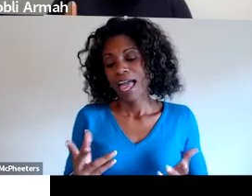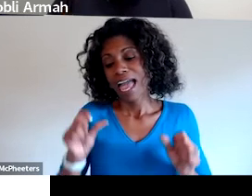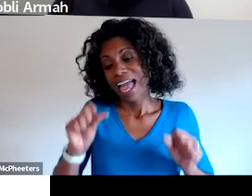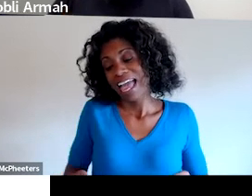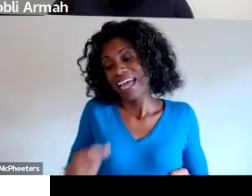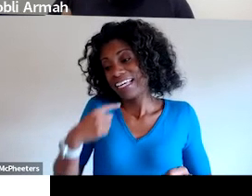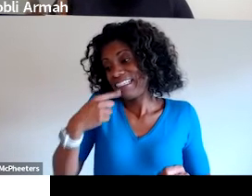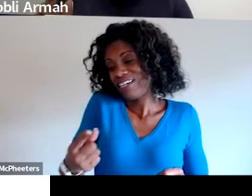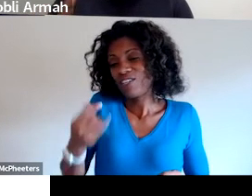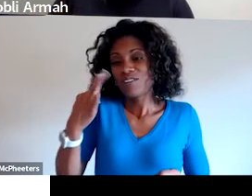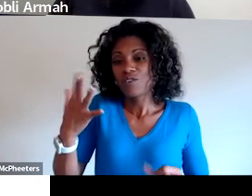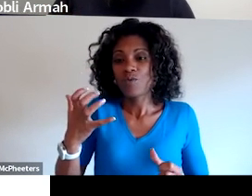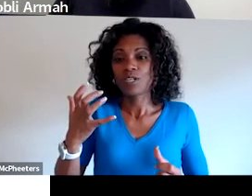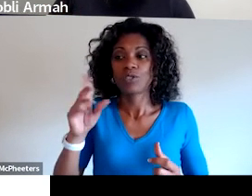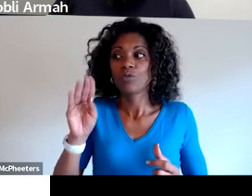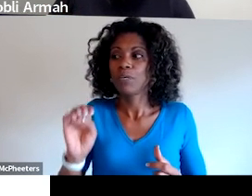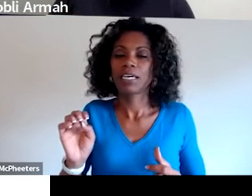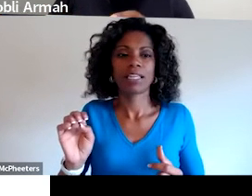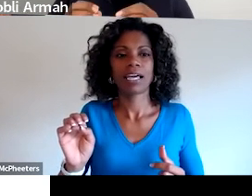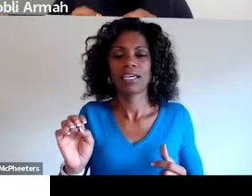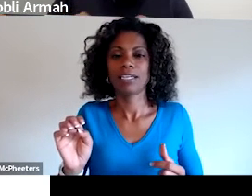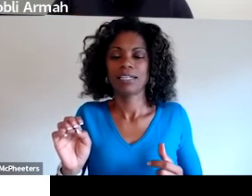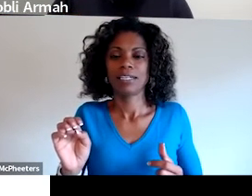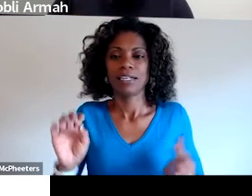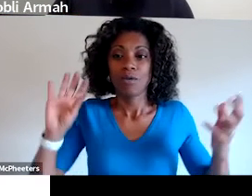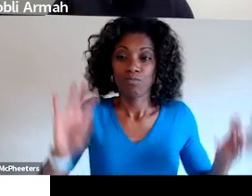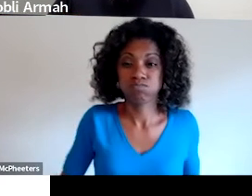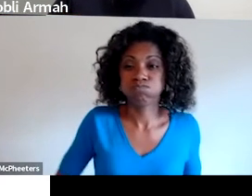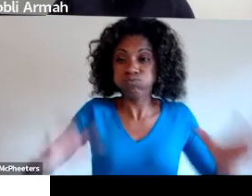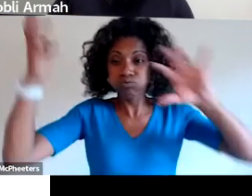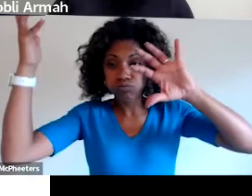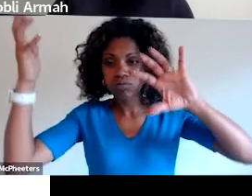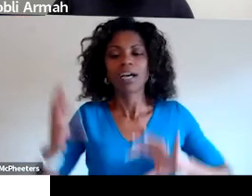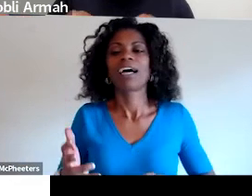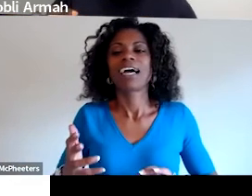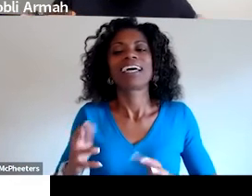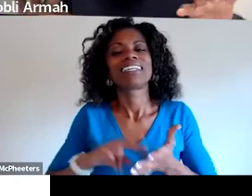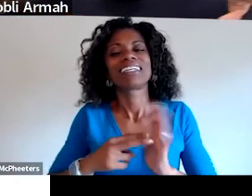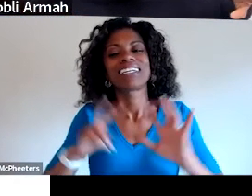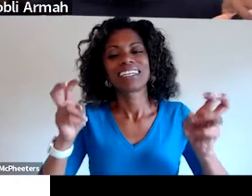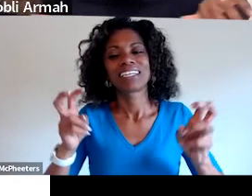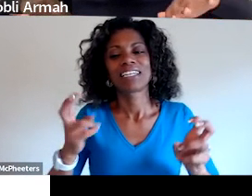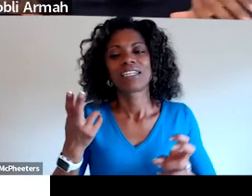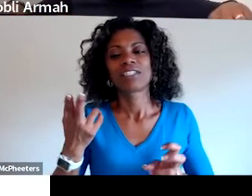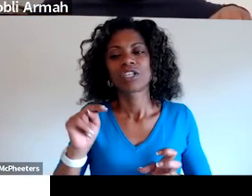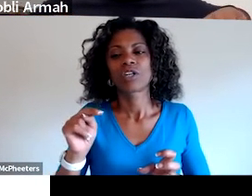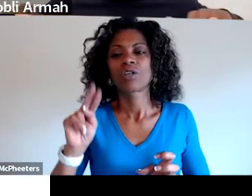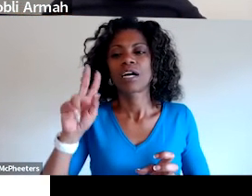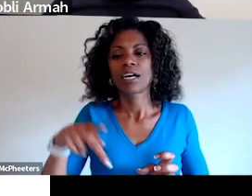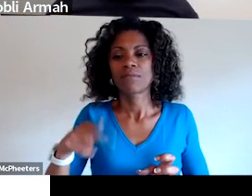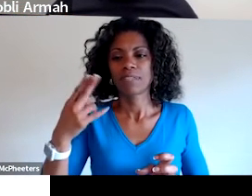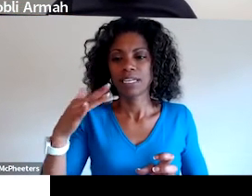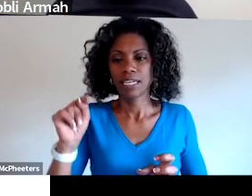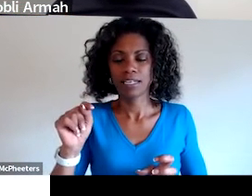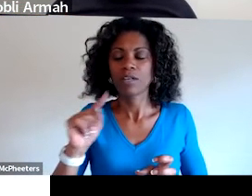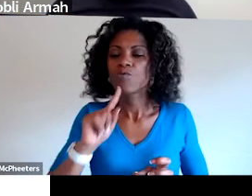up the heat looks like. And so one way to turn up the heat, if you want to get real practical, is asking, what external accountability are